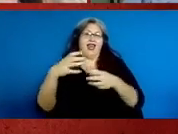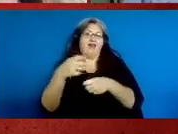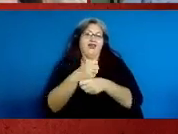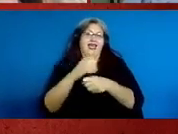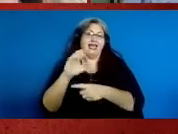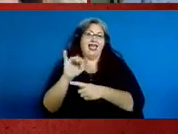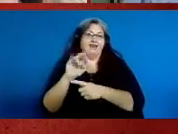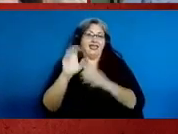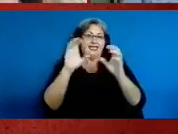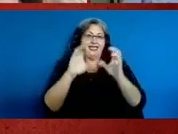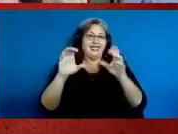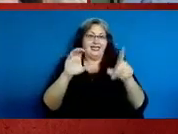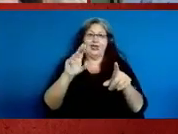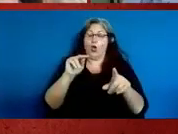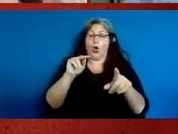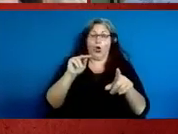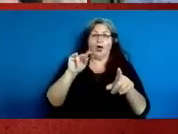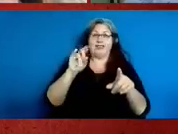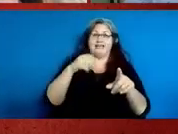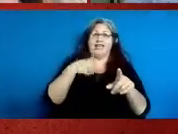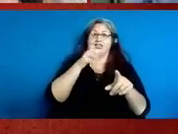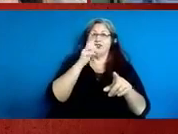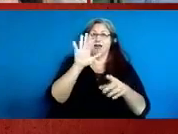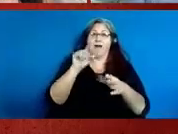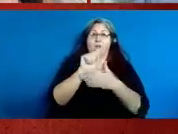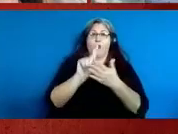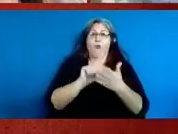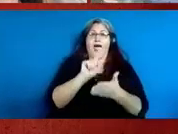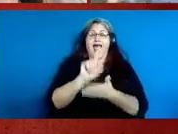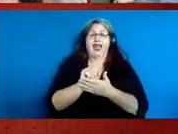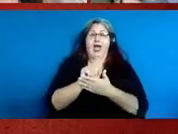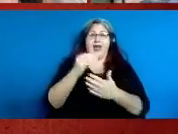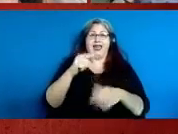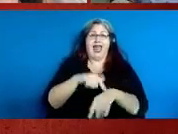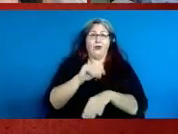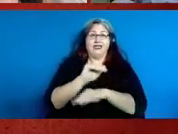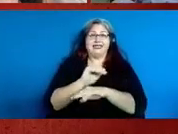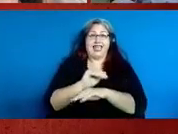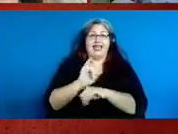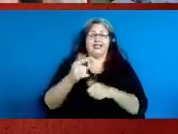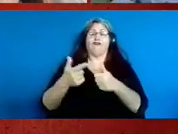just had coffee about an hour ago. That was my first coffee of the day, and it's night here.